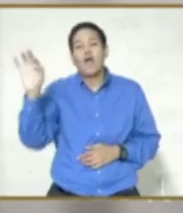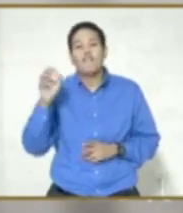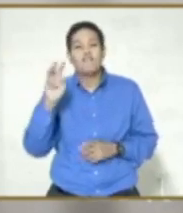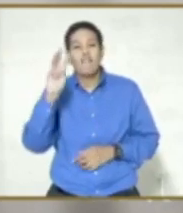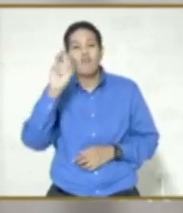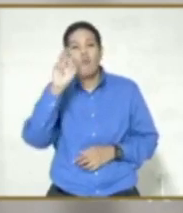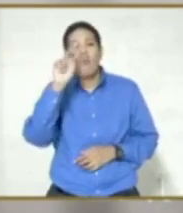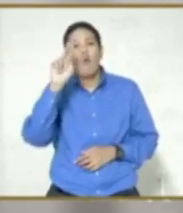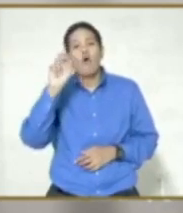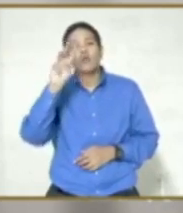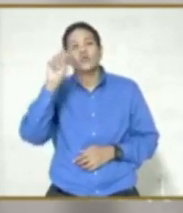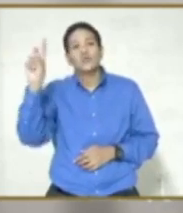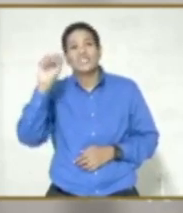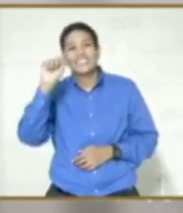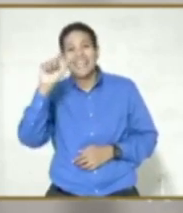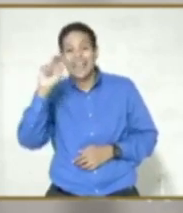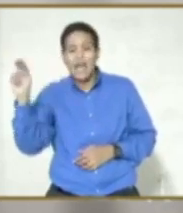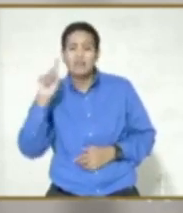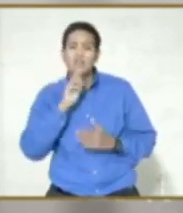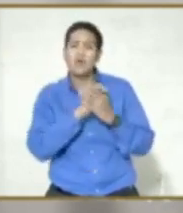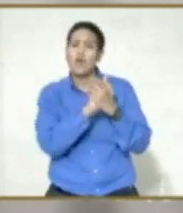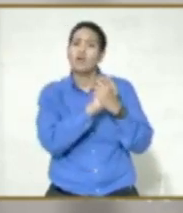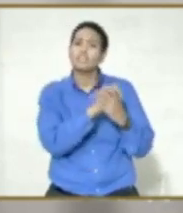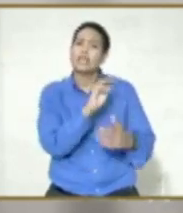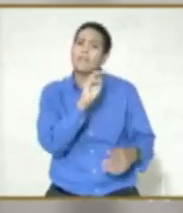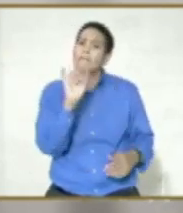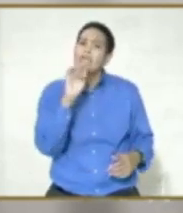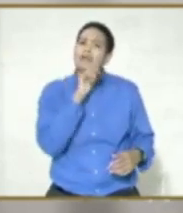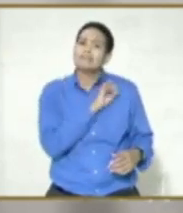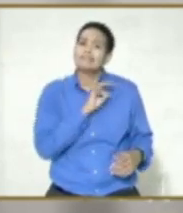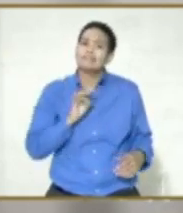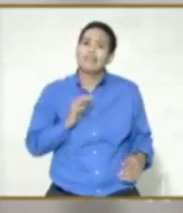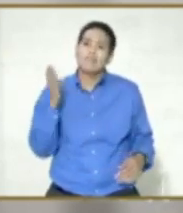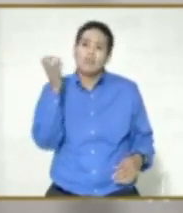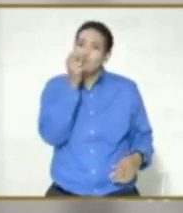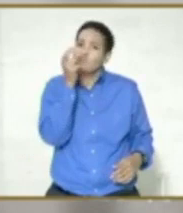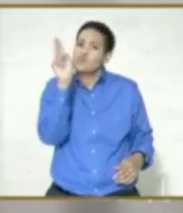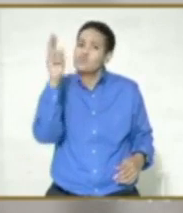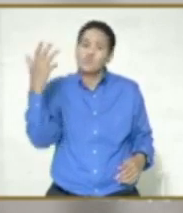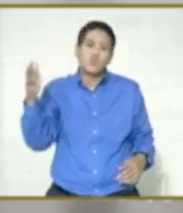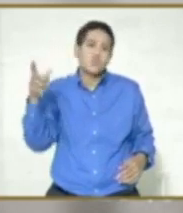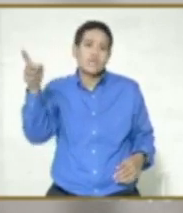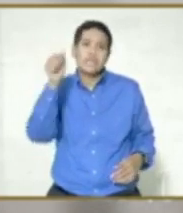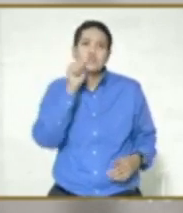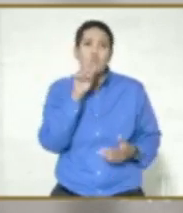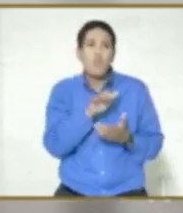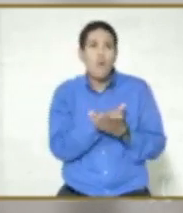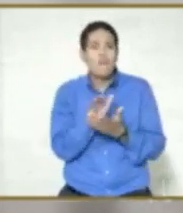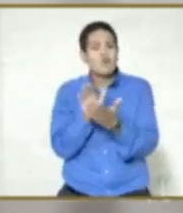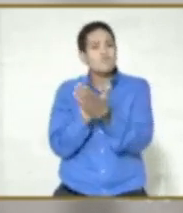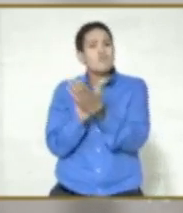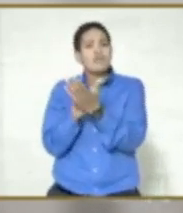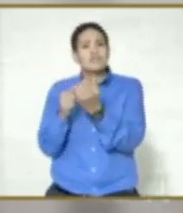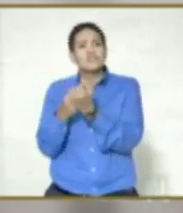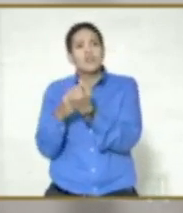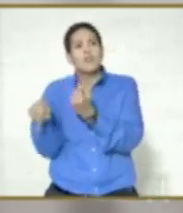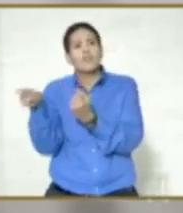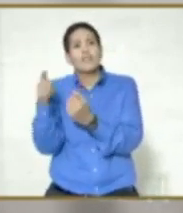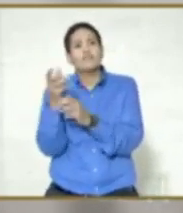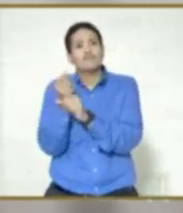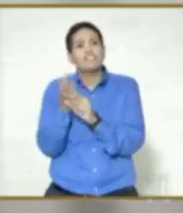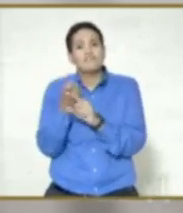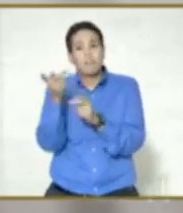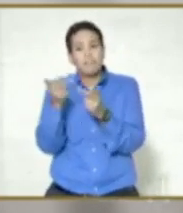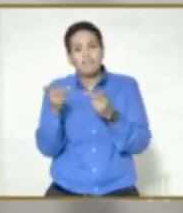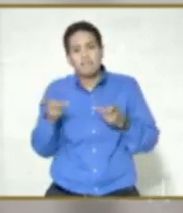to congratulate the mayor and staff at the drop-in center in Ocho Rios, and that he and his wife praise the assistance that they have received from the